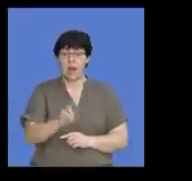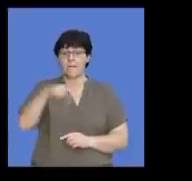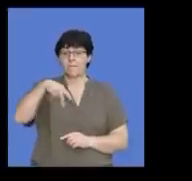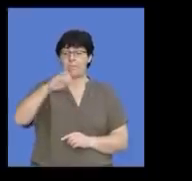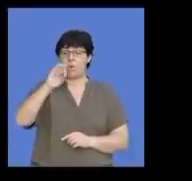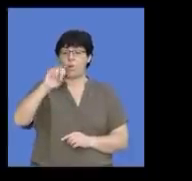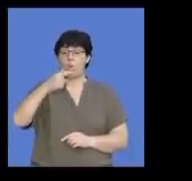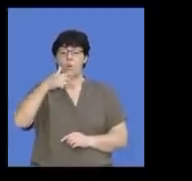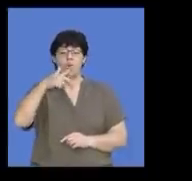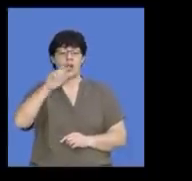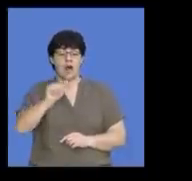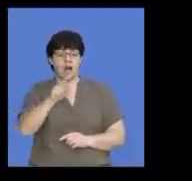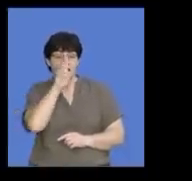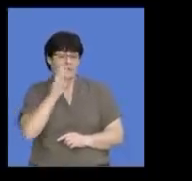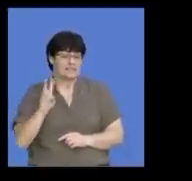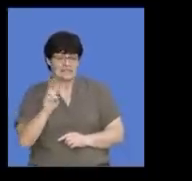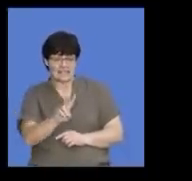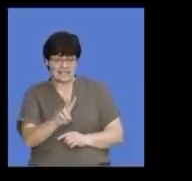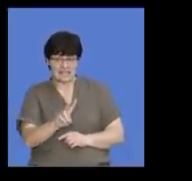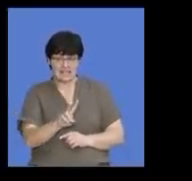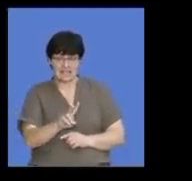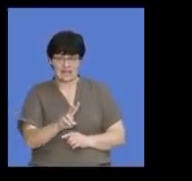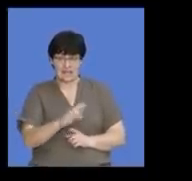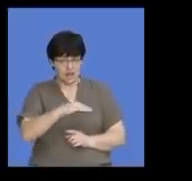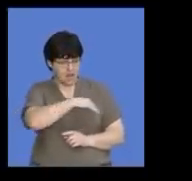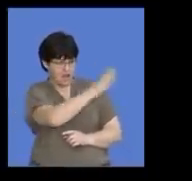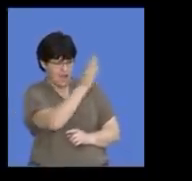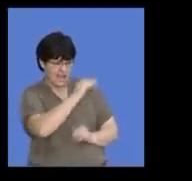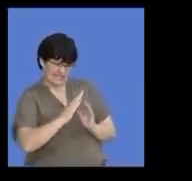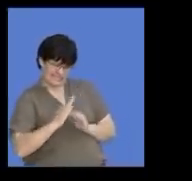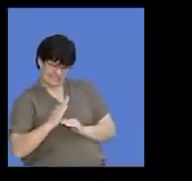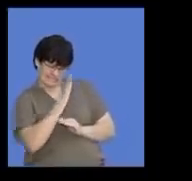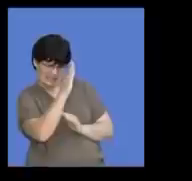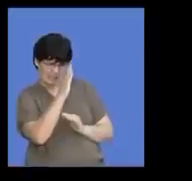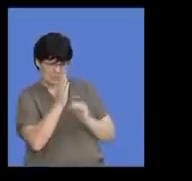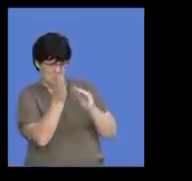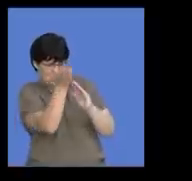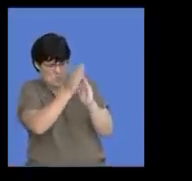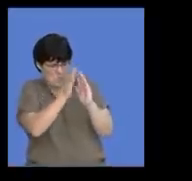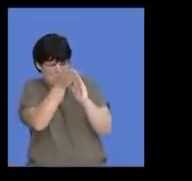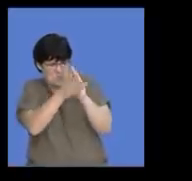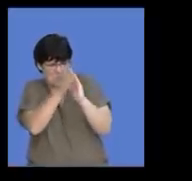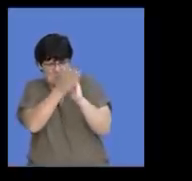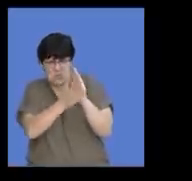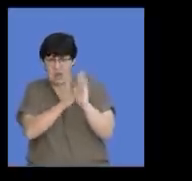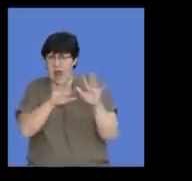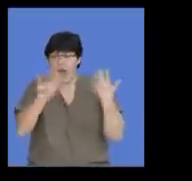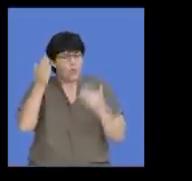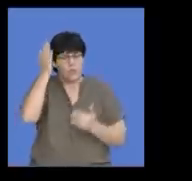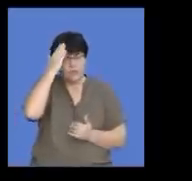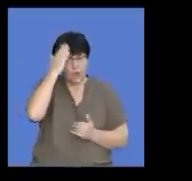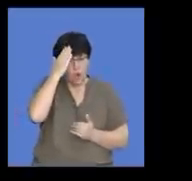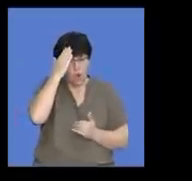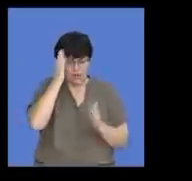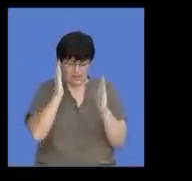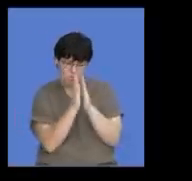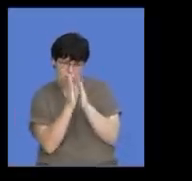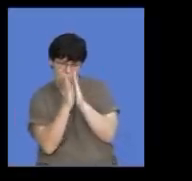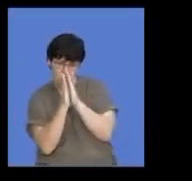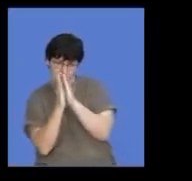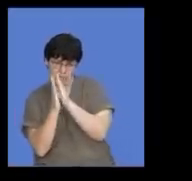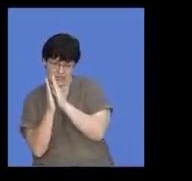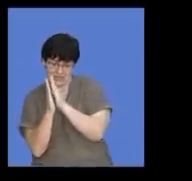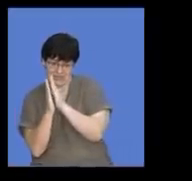Pongola. Notice around this slope how steep the contours are. How do we know this? The contours are